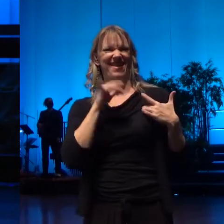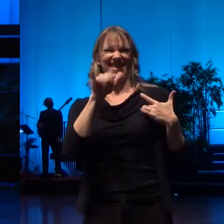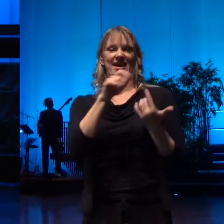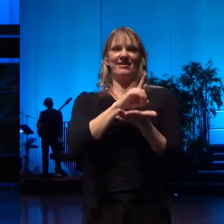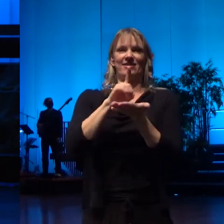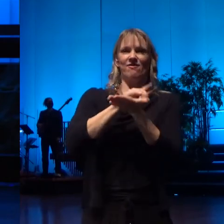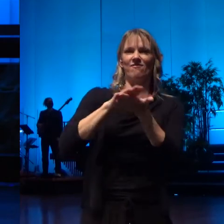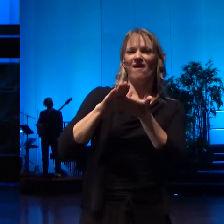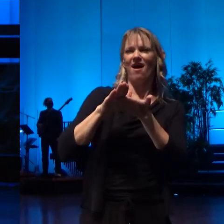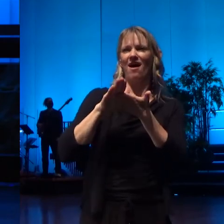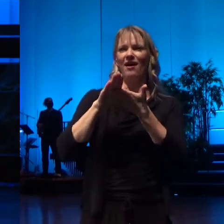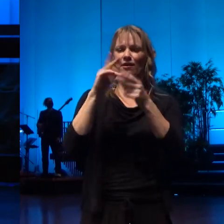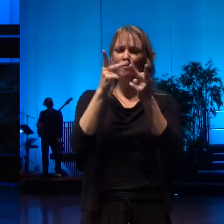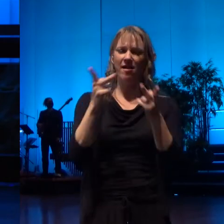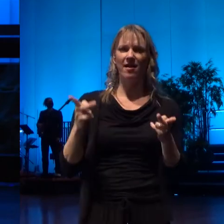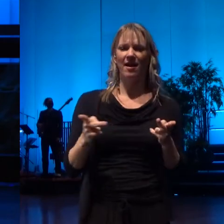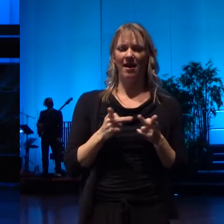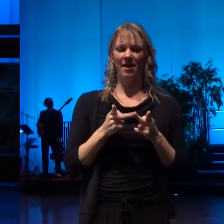divine sanctuary,